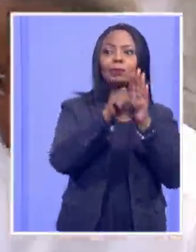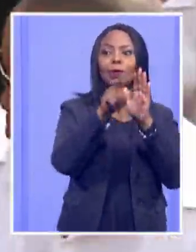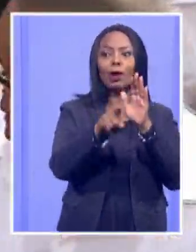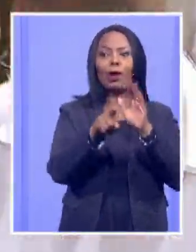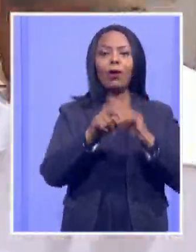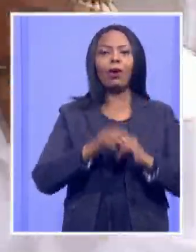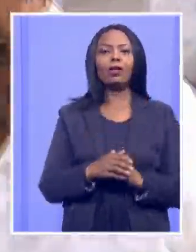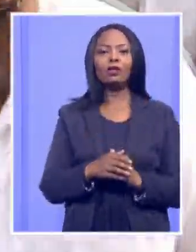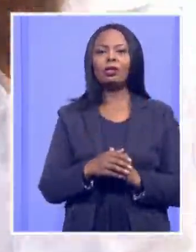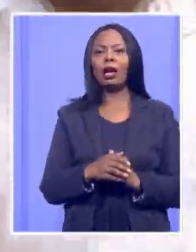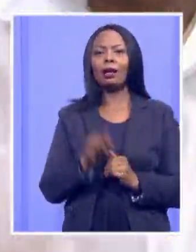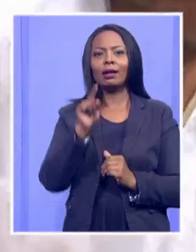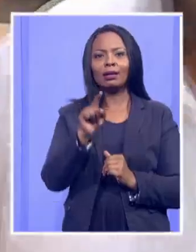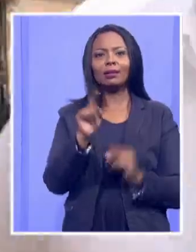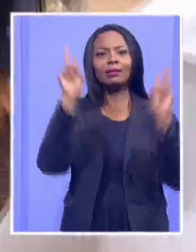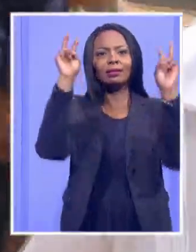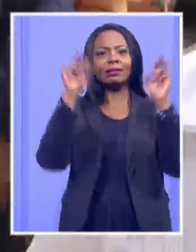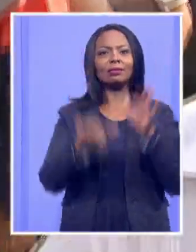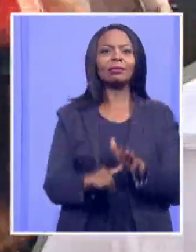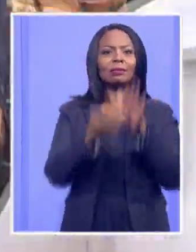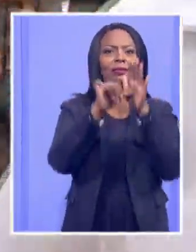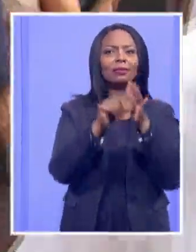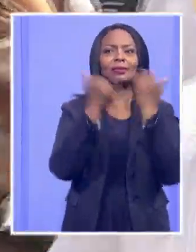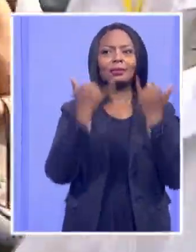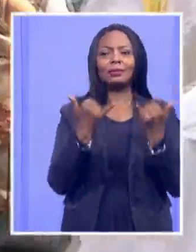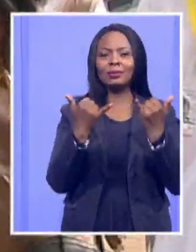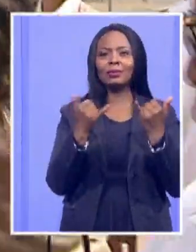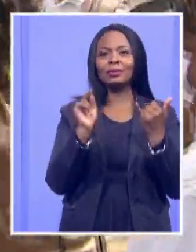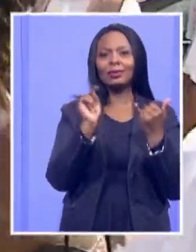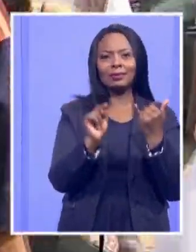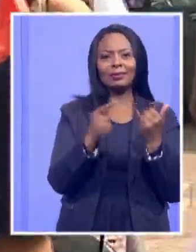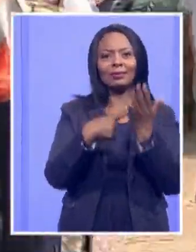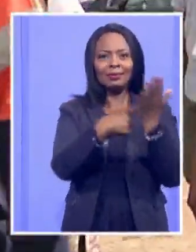as some of the key elements that may be brought up as they discuss these issues from 10 a.m.